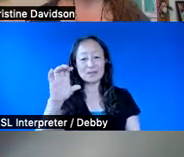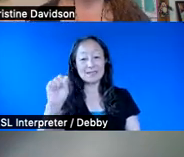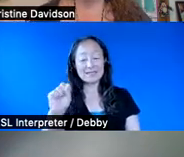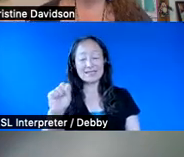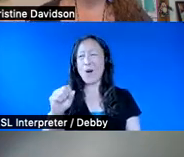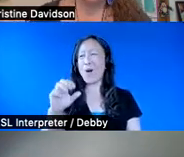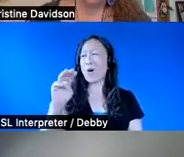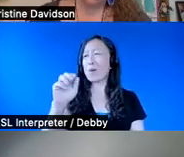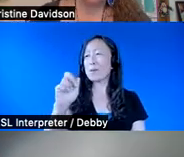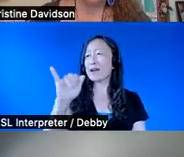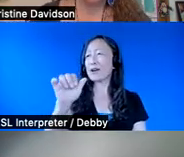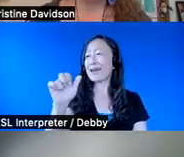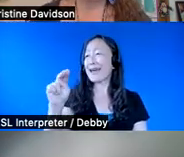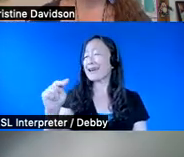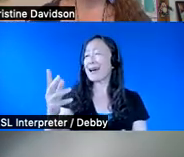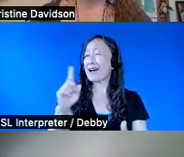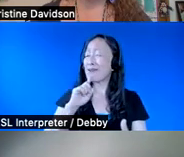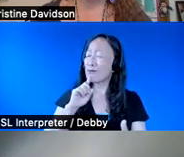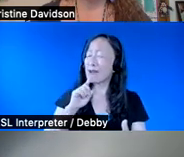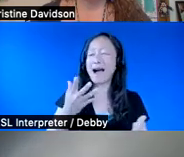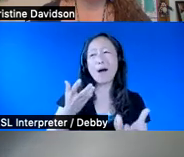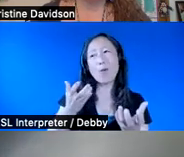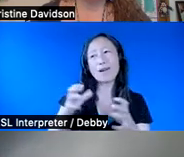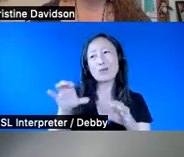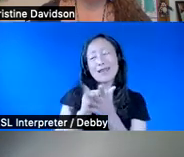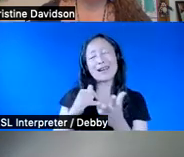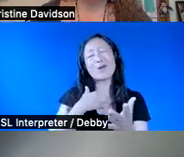Oh, Marianne, I really wish I could have been there with you.